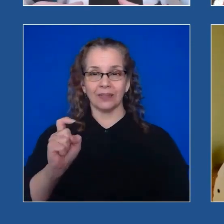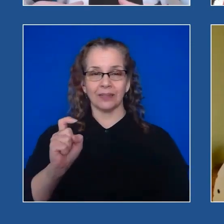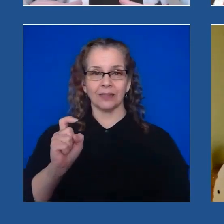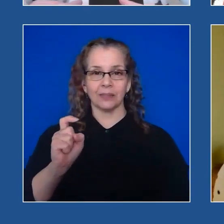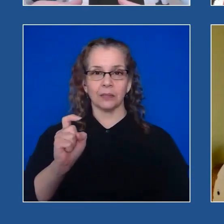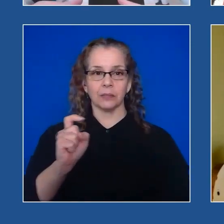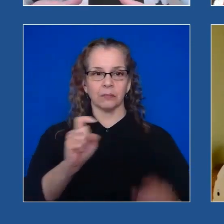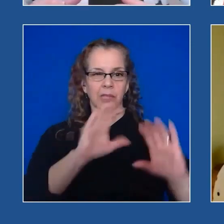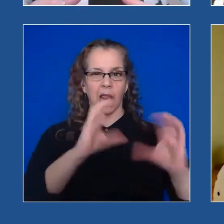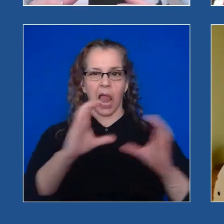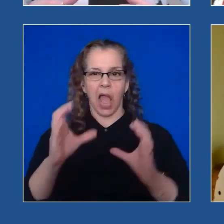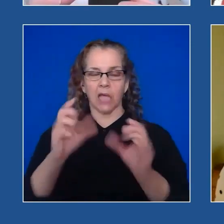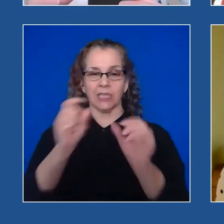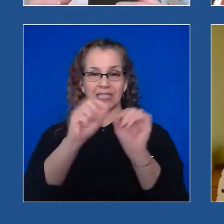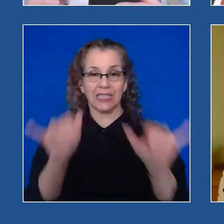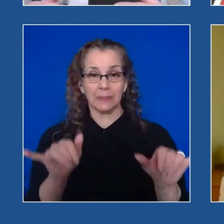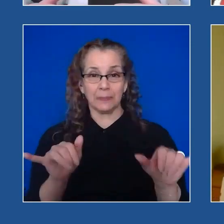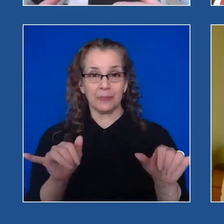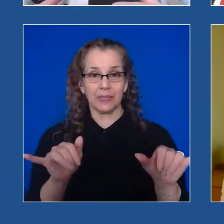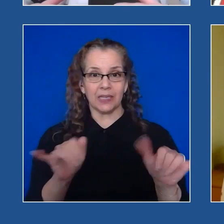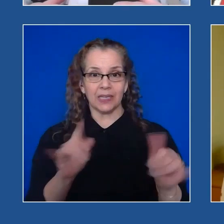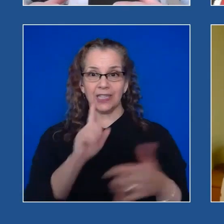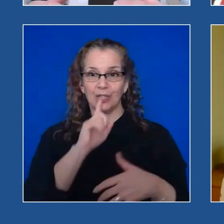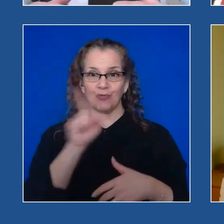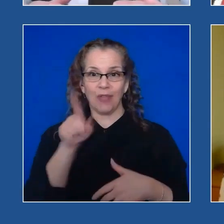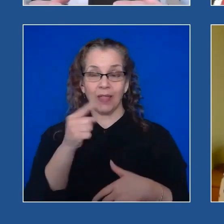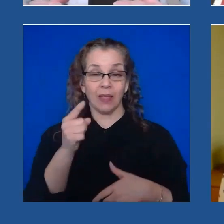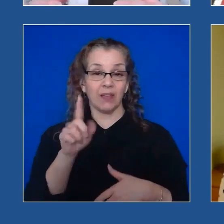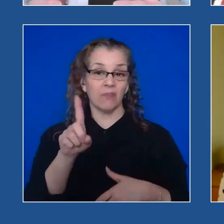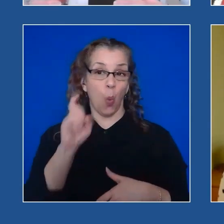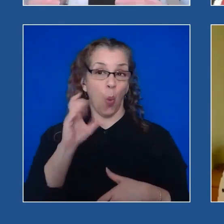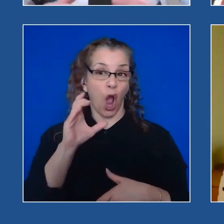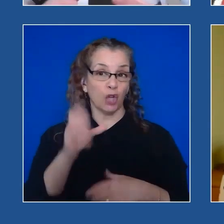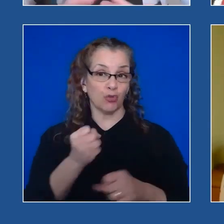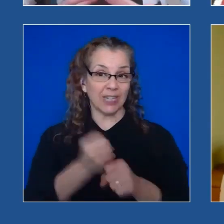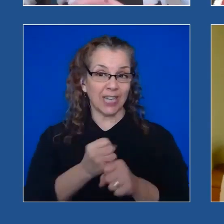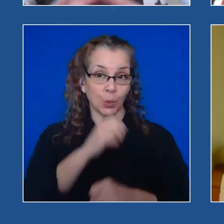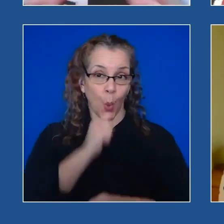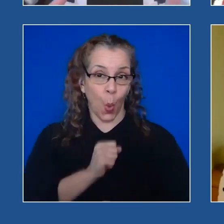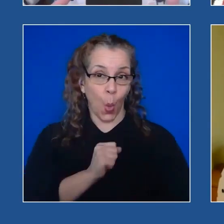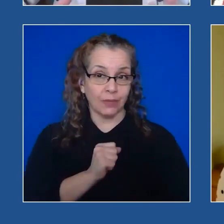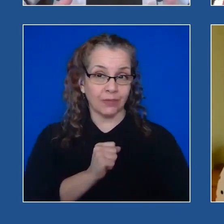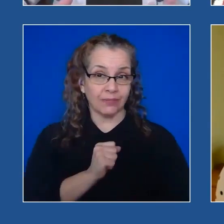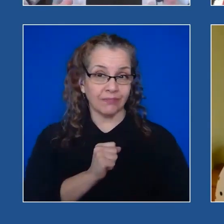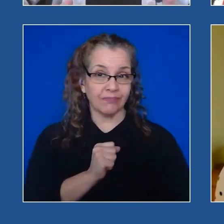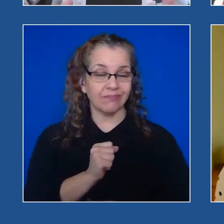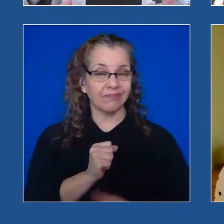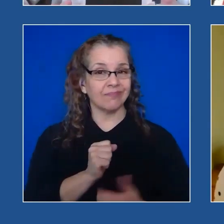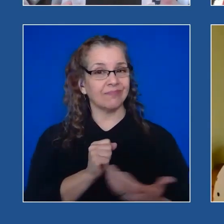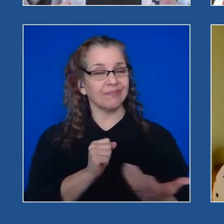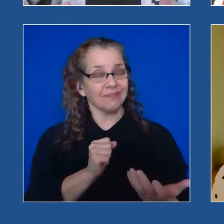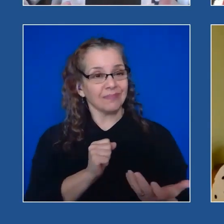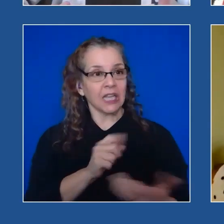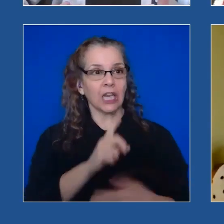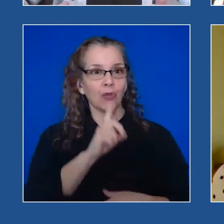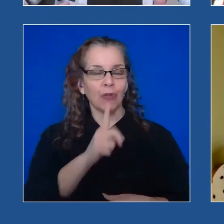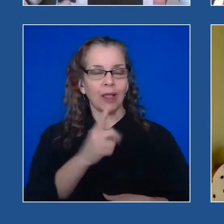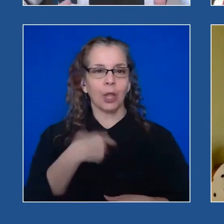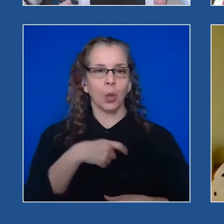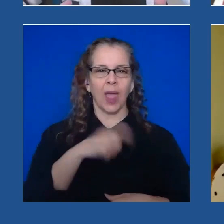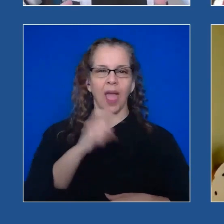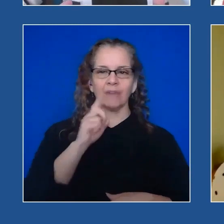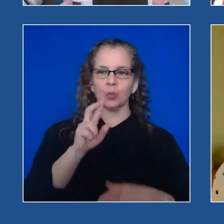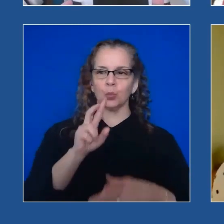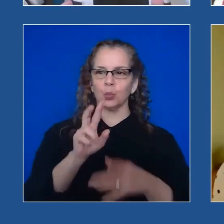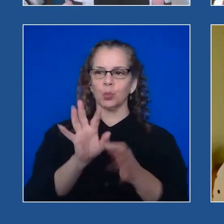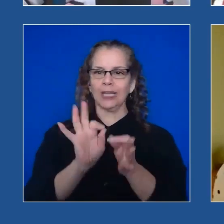classification system is really only about 100 years old, and it's left to a lot of interpretation for the person making